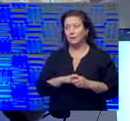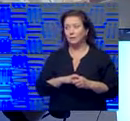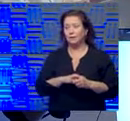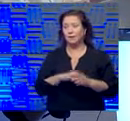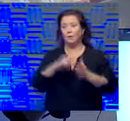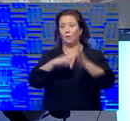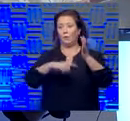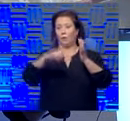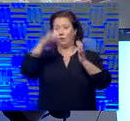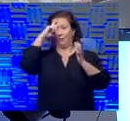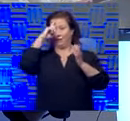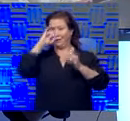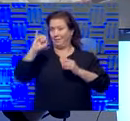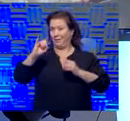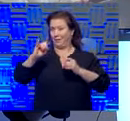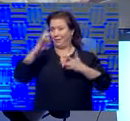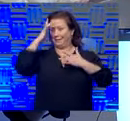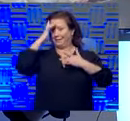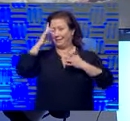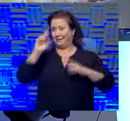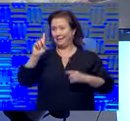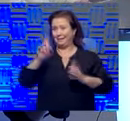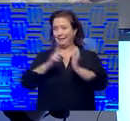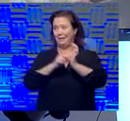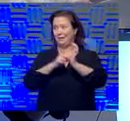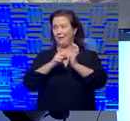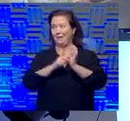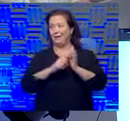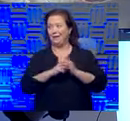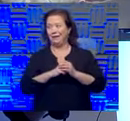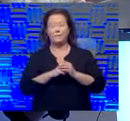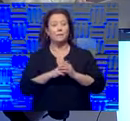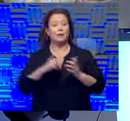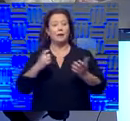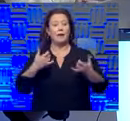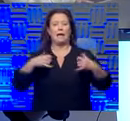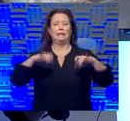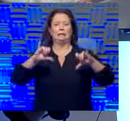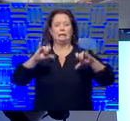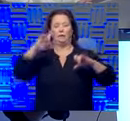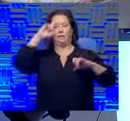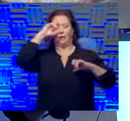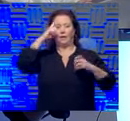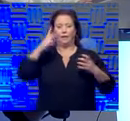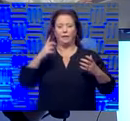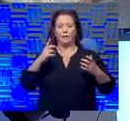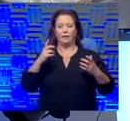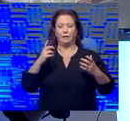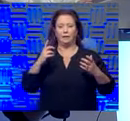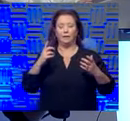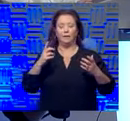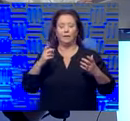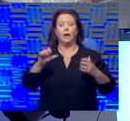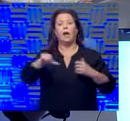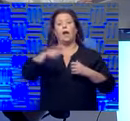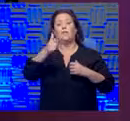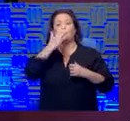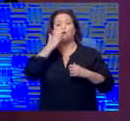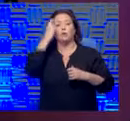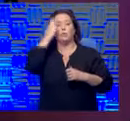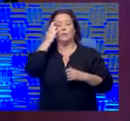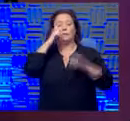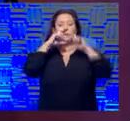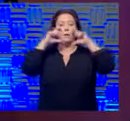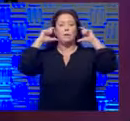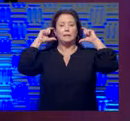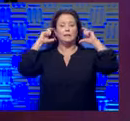What do you think, Dr. Infectious Diseases? No, I think that I still think that there's other good reasons to wear a